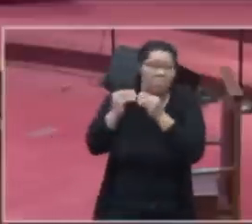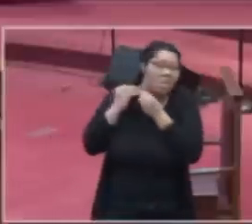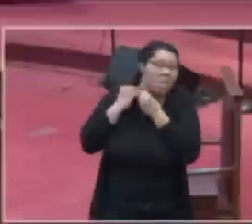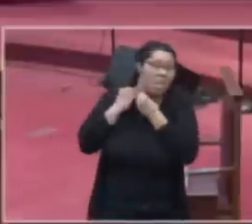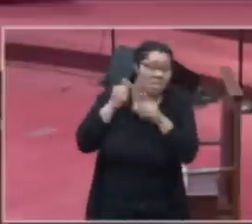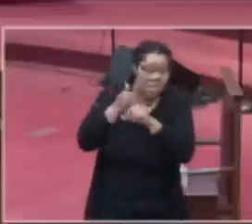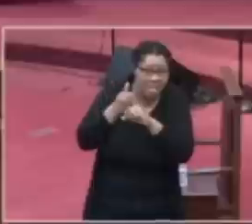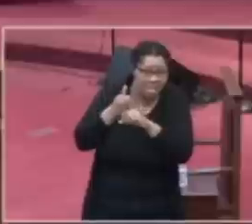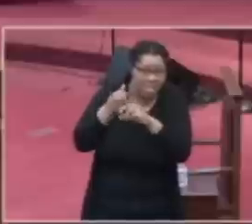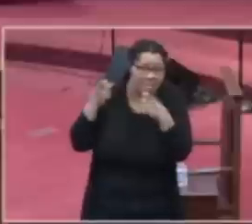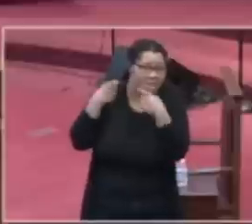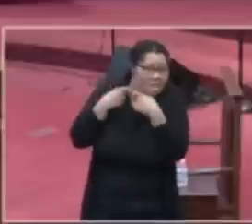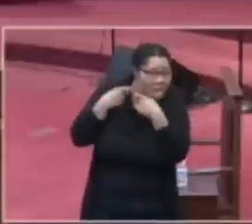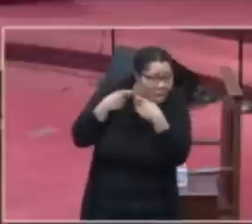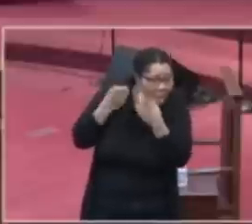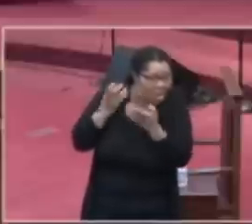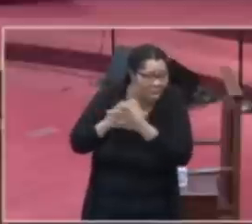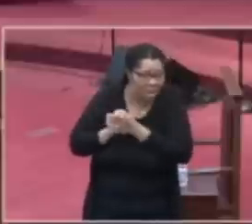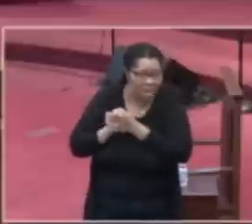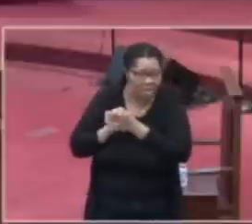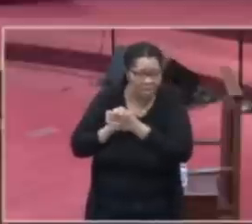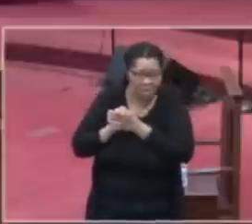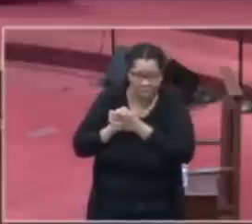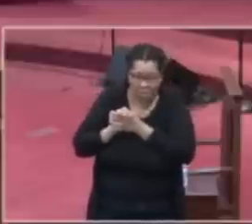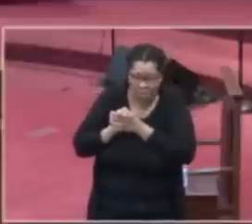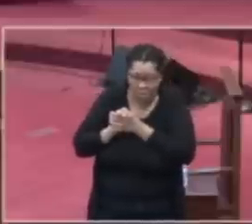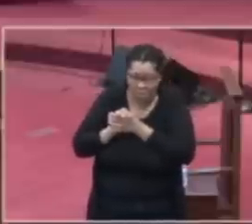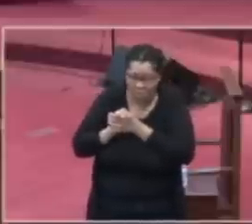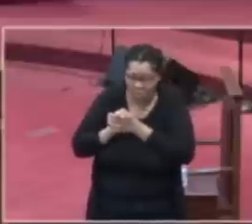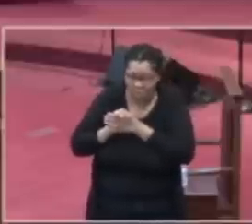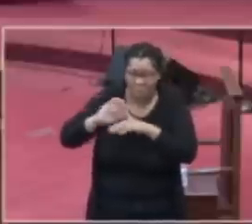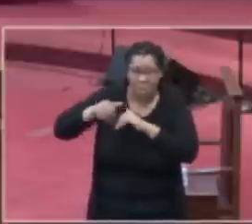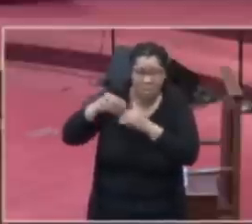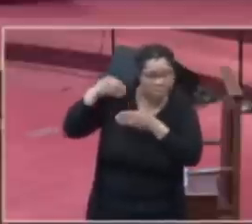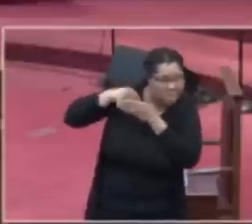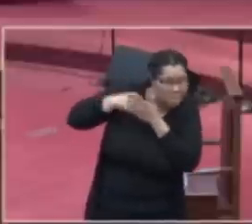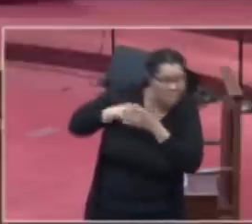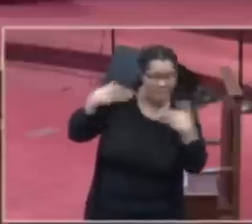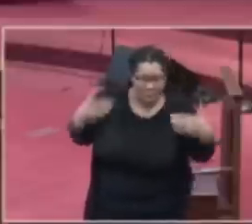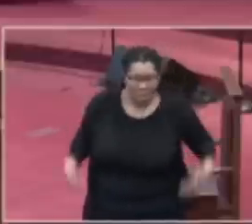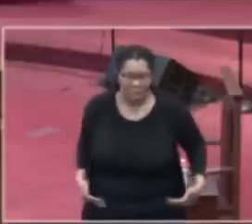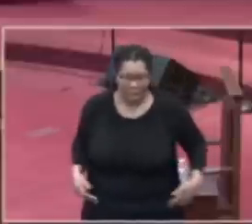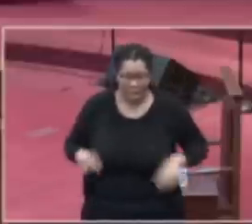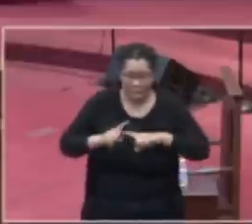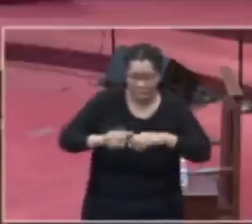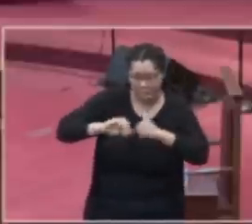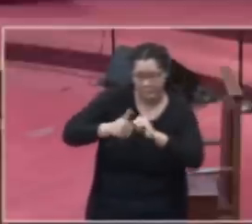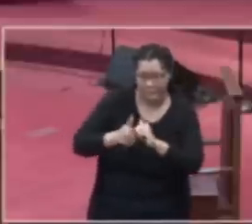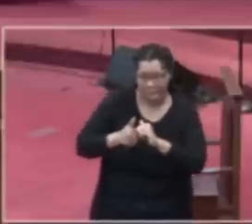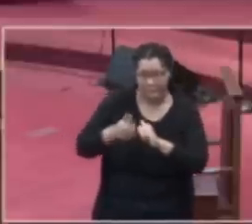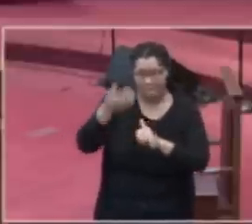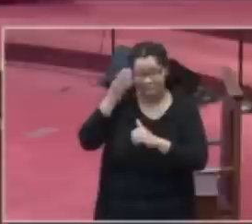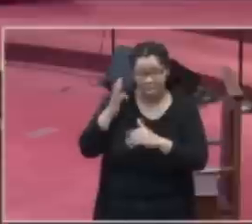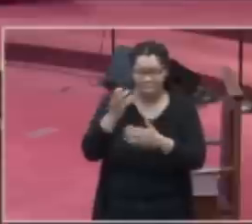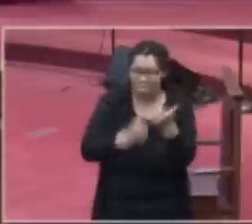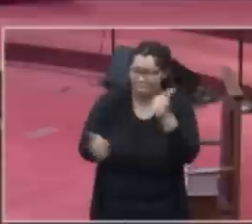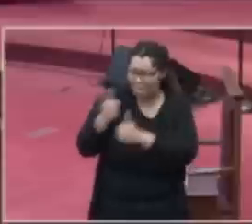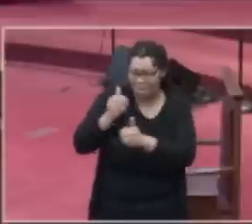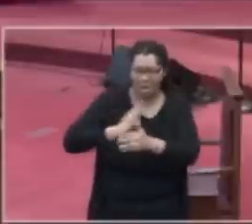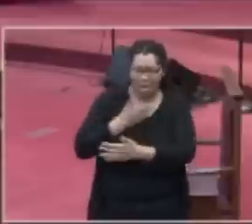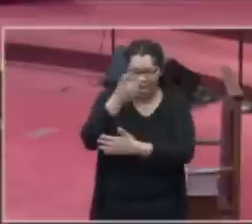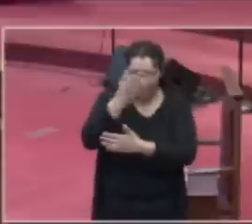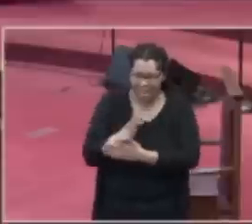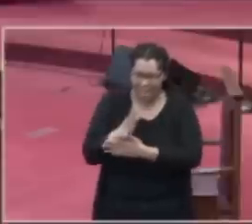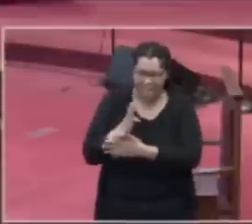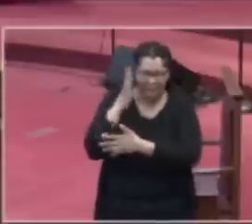to make it fire up to bring passage, when it gets in there, because of how sovereign our